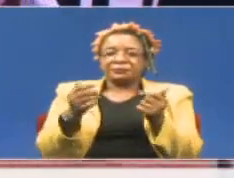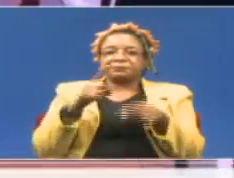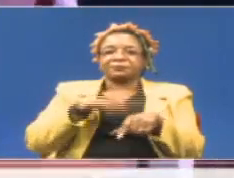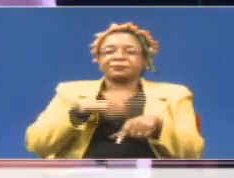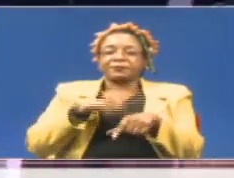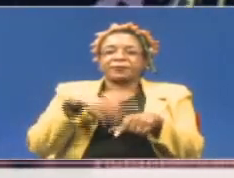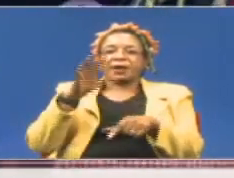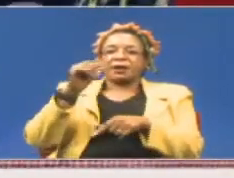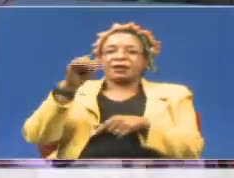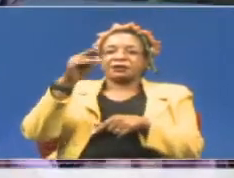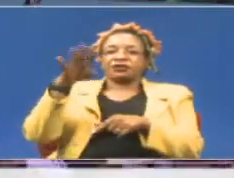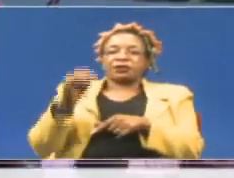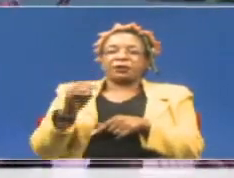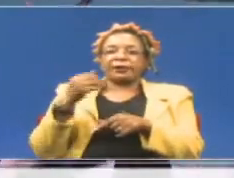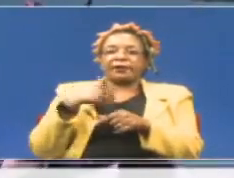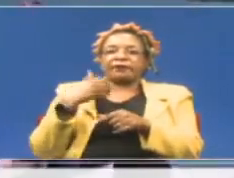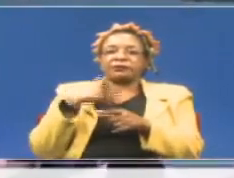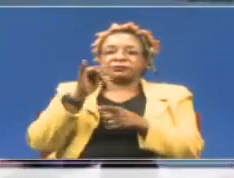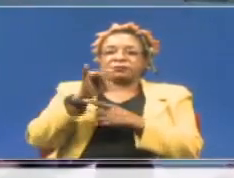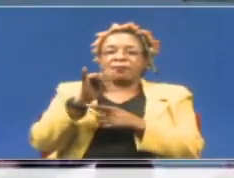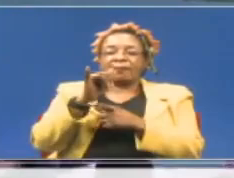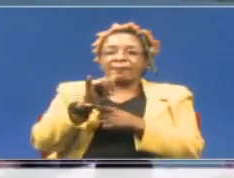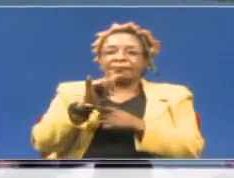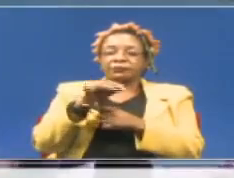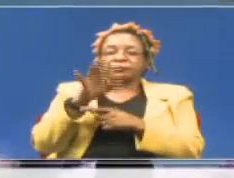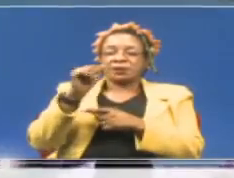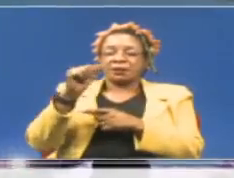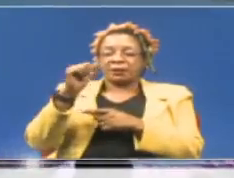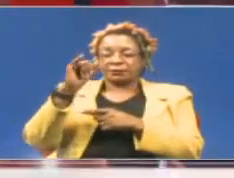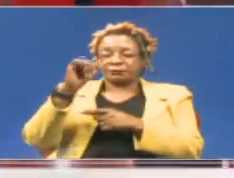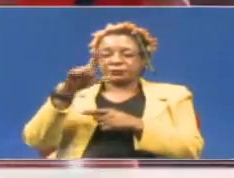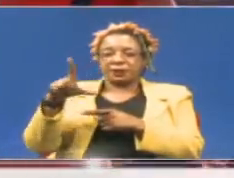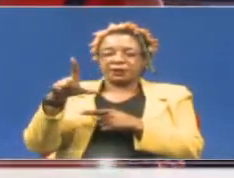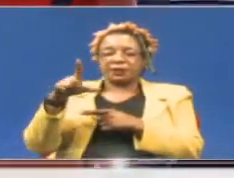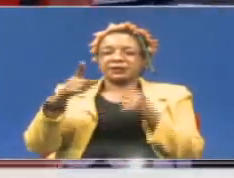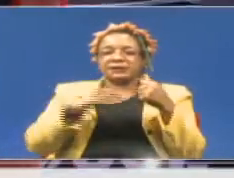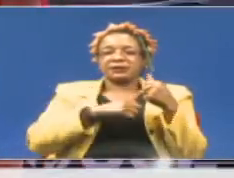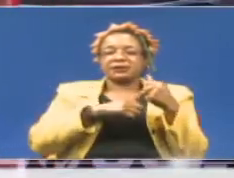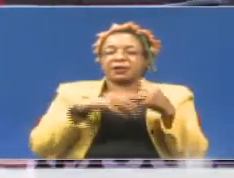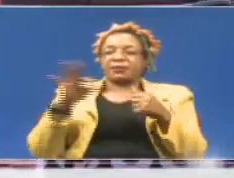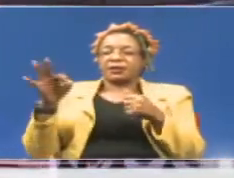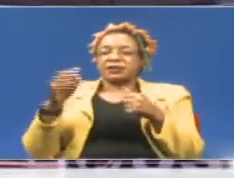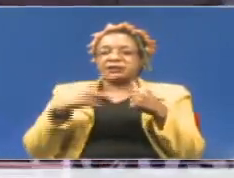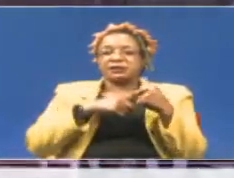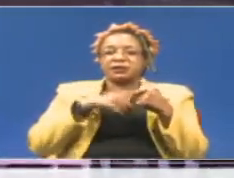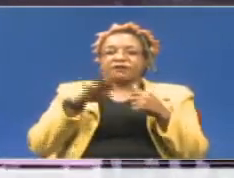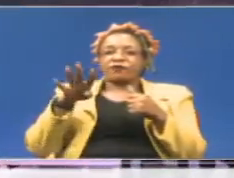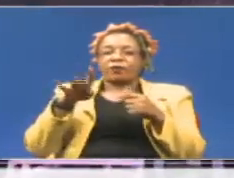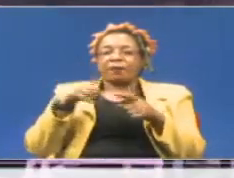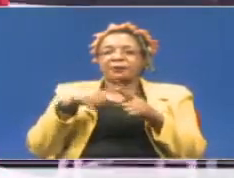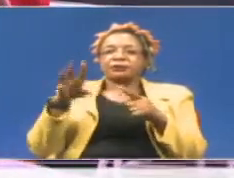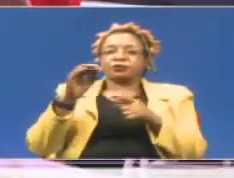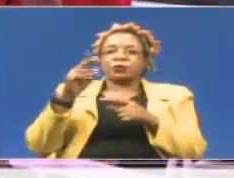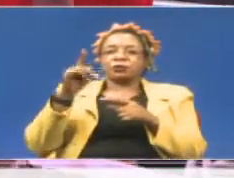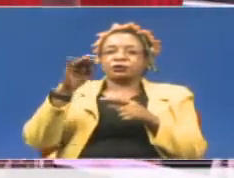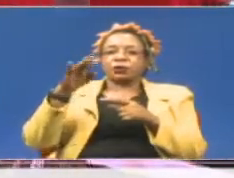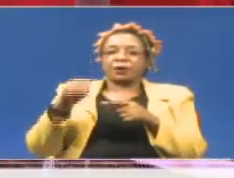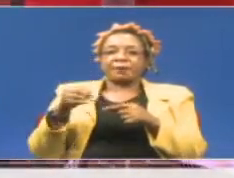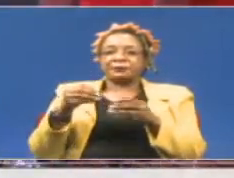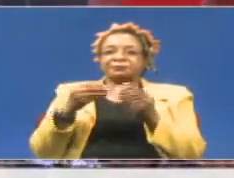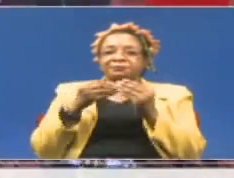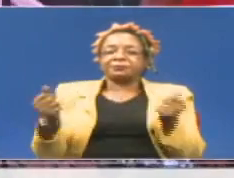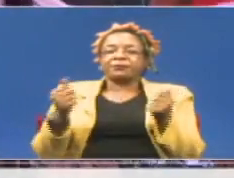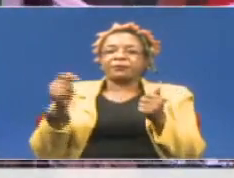Alicia Owegi succumbed to Aya El Aouni 6-3, 6-4, but Okutoyi restored